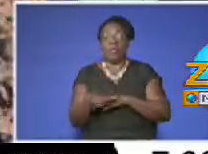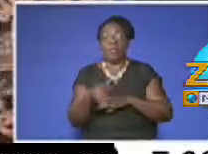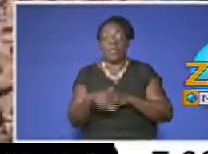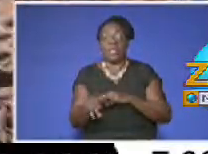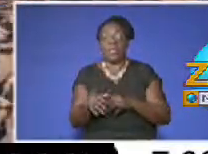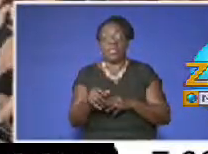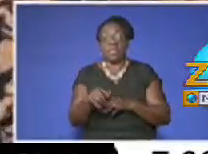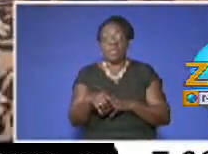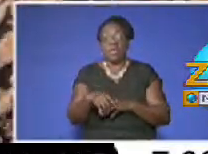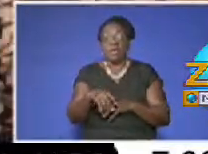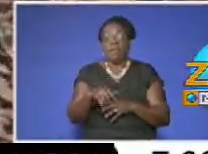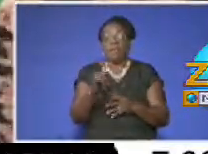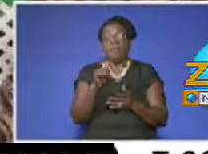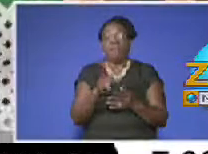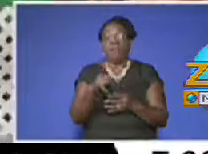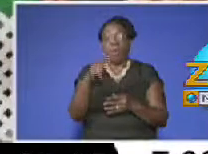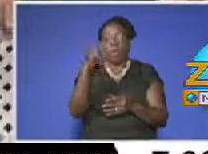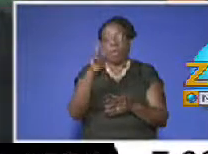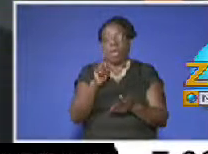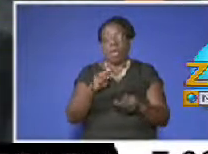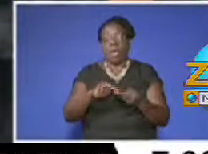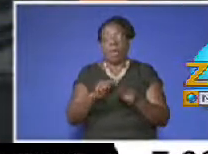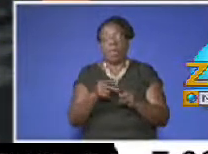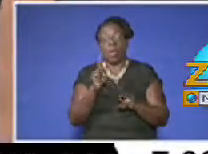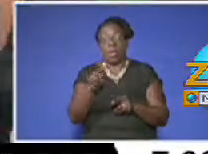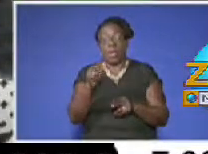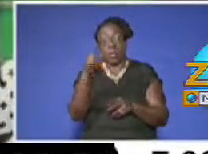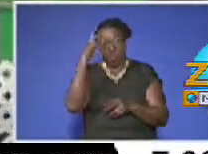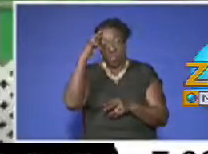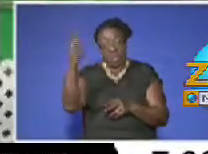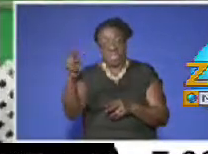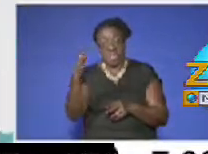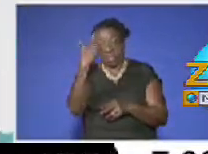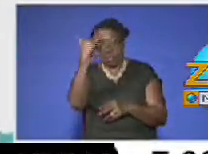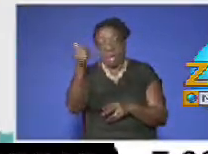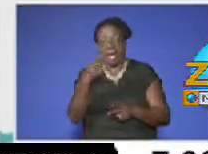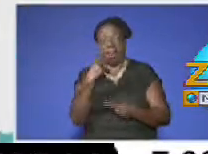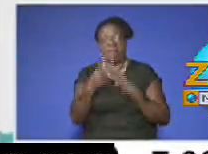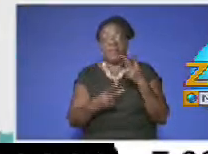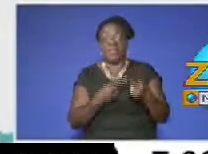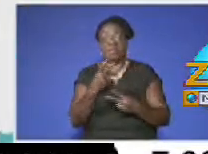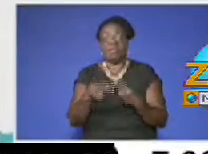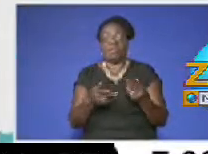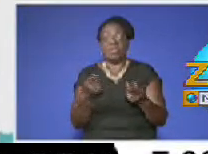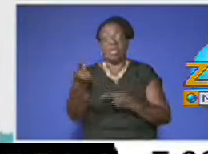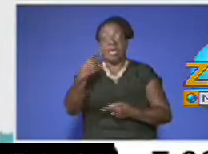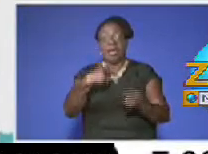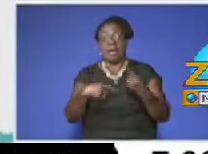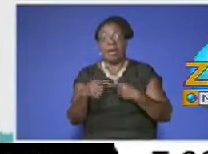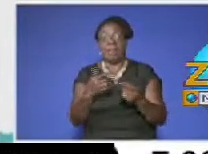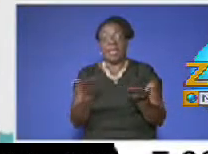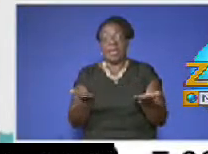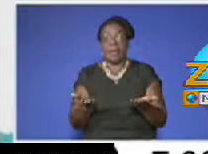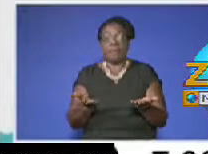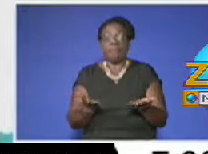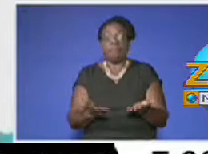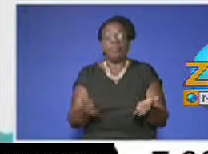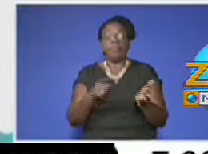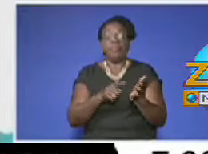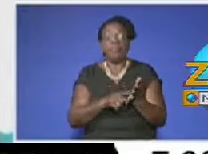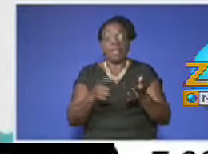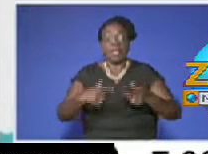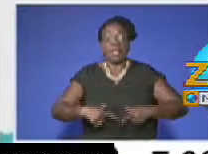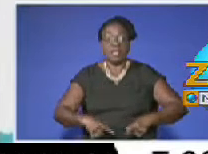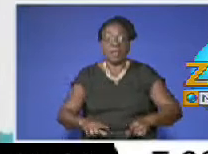tourism product and the number one reason why persons come on vacation to the Bahamas. This will allow our land-based tourism industry enough time